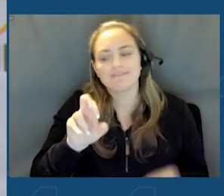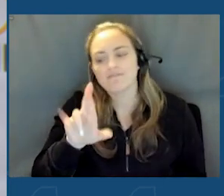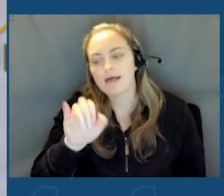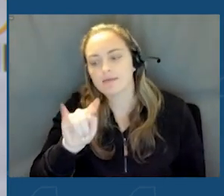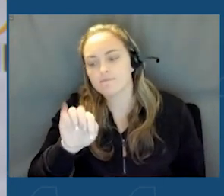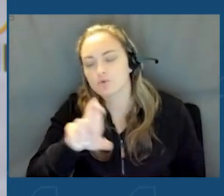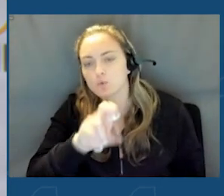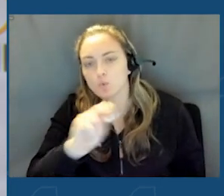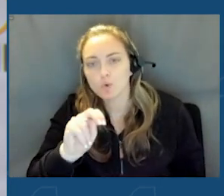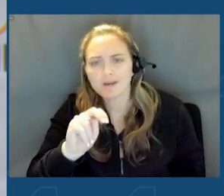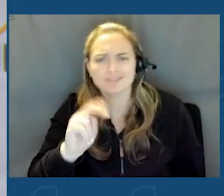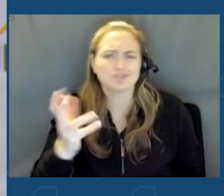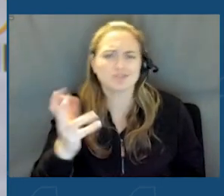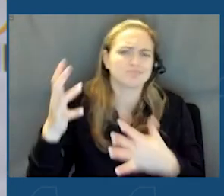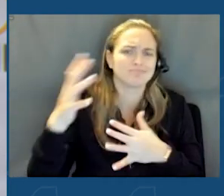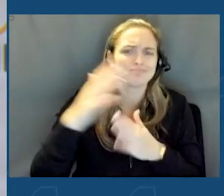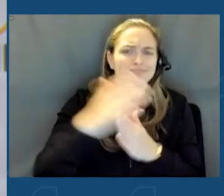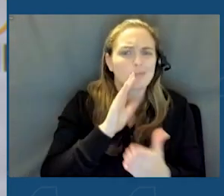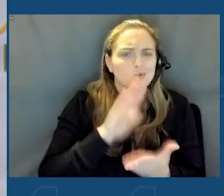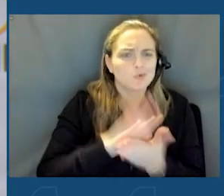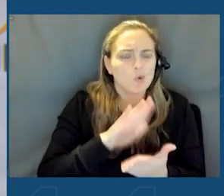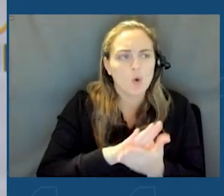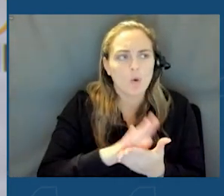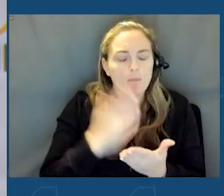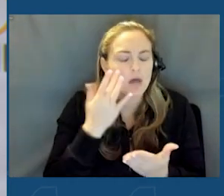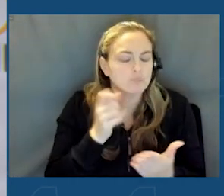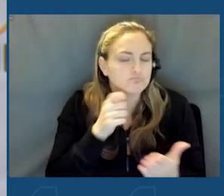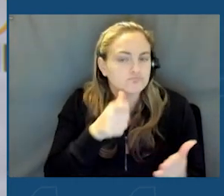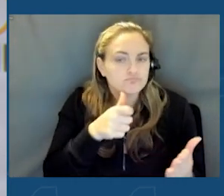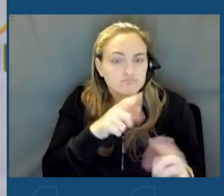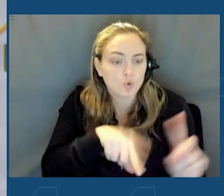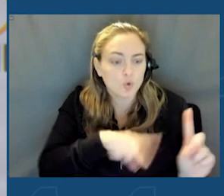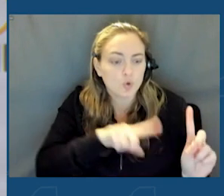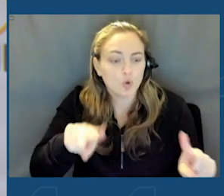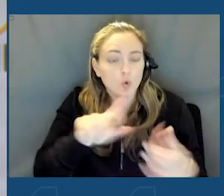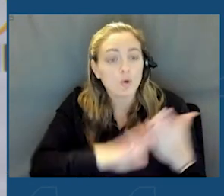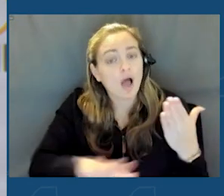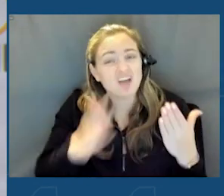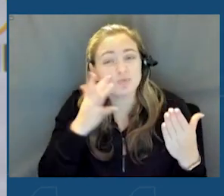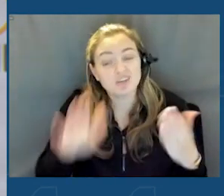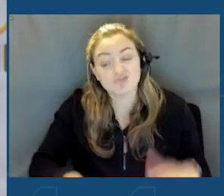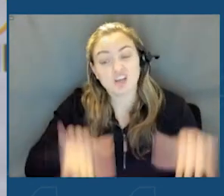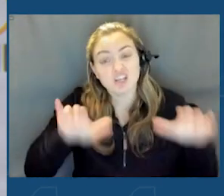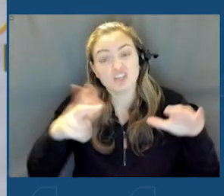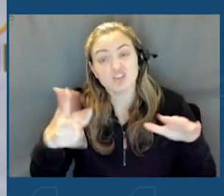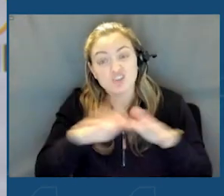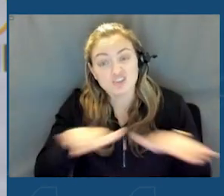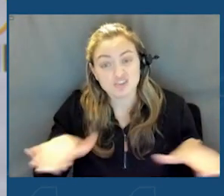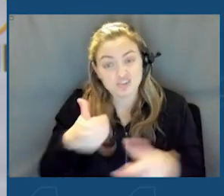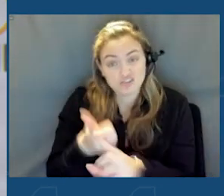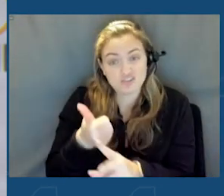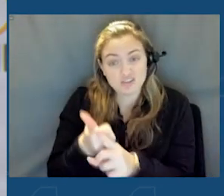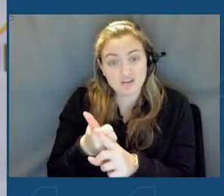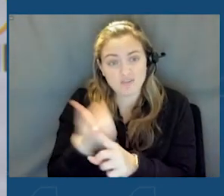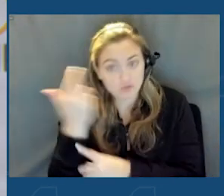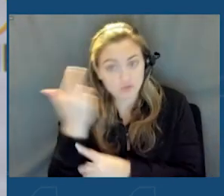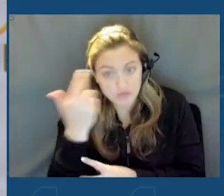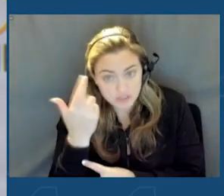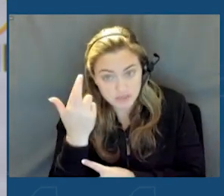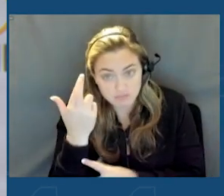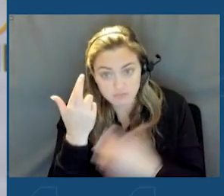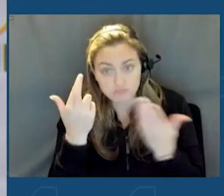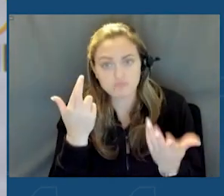newspaper. But the reason she couldn't go to college is because she was raising 3 children. The reason she was raising 3 children is that her